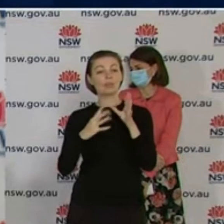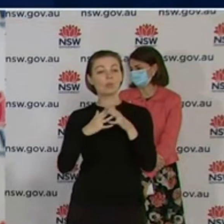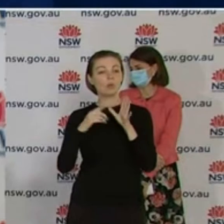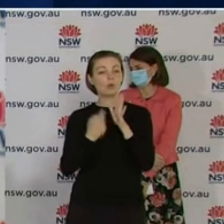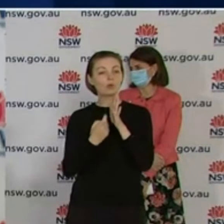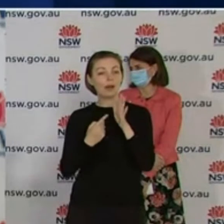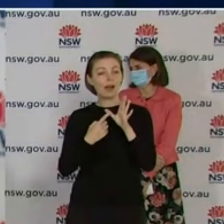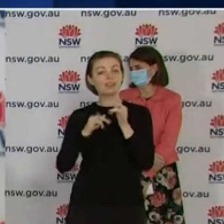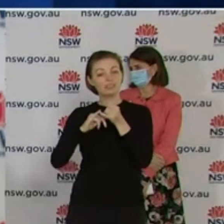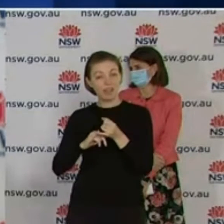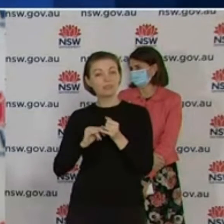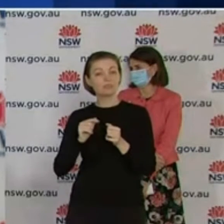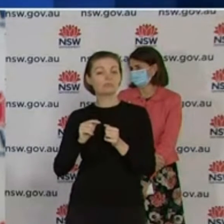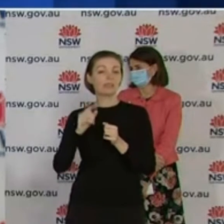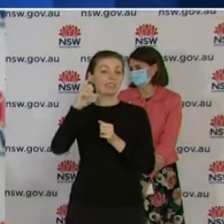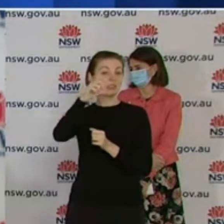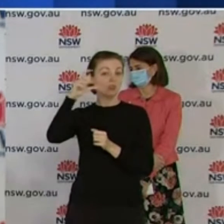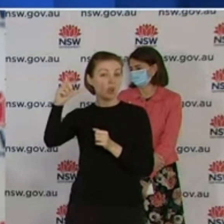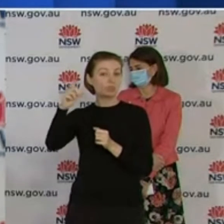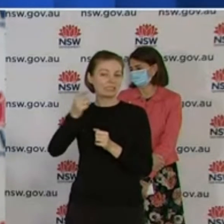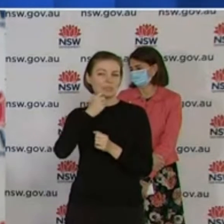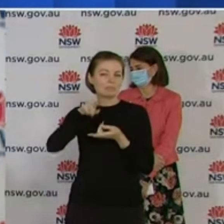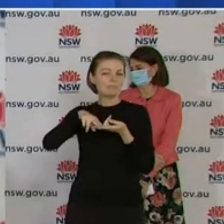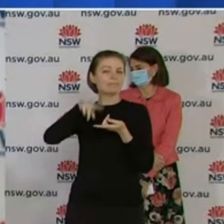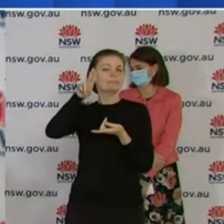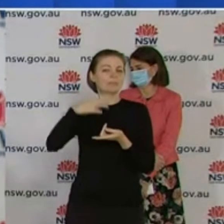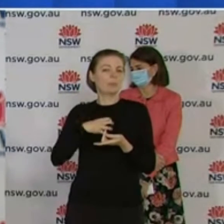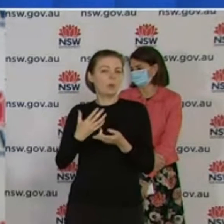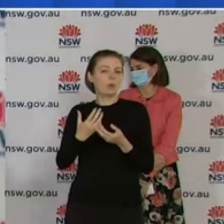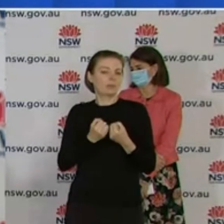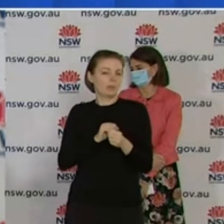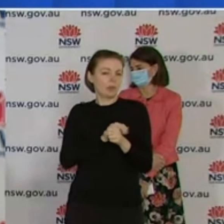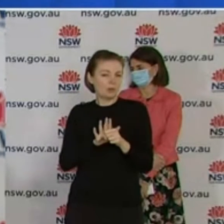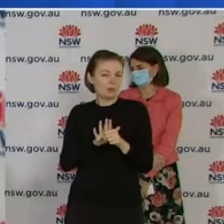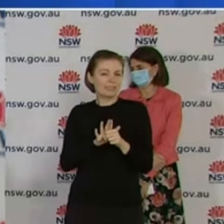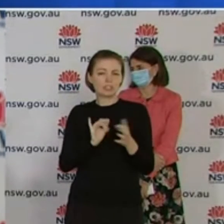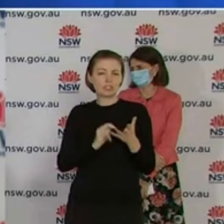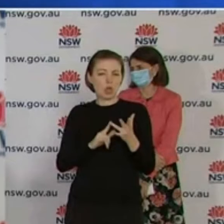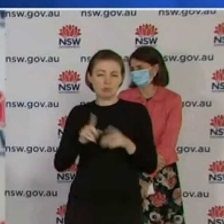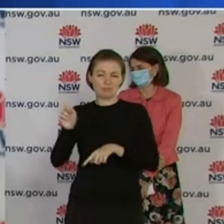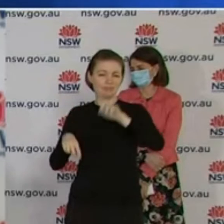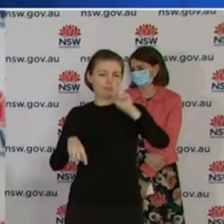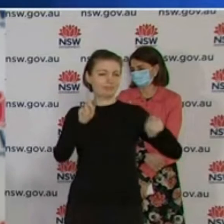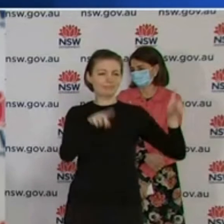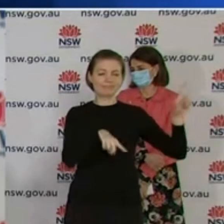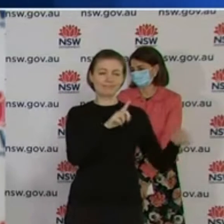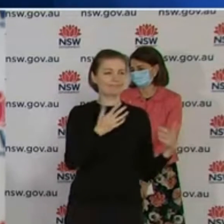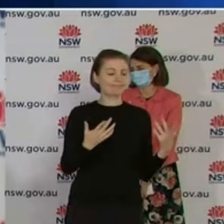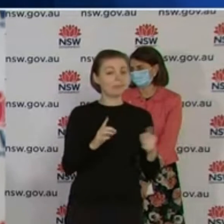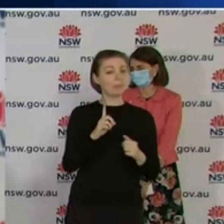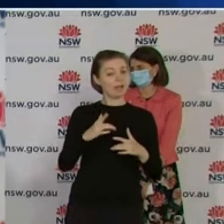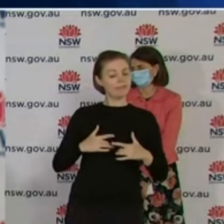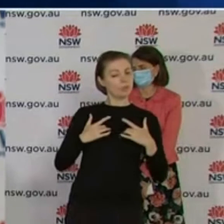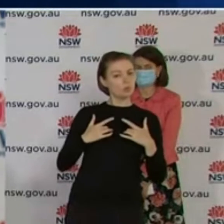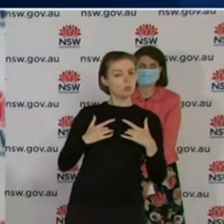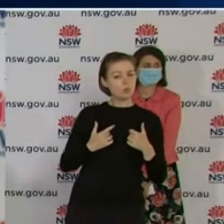Central Coast, we've seen increases in cases in recent times. So it's not consistent across the board. Overall, though, the numbers are very